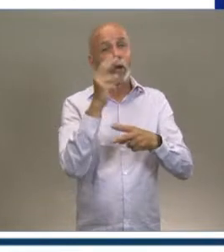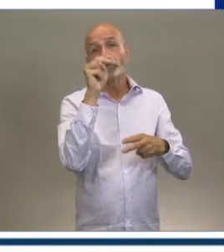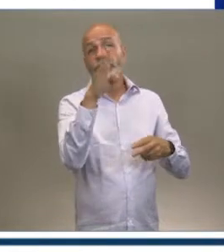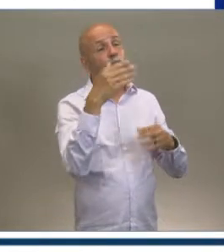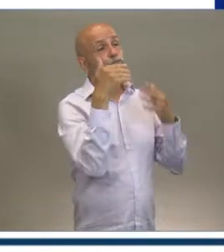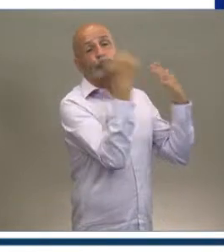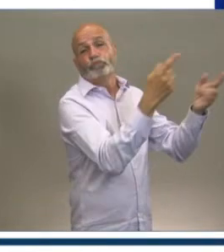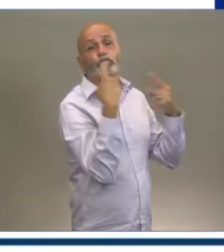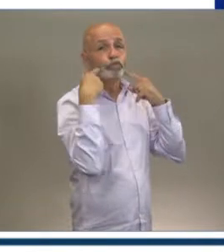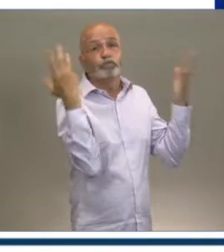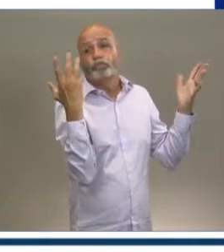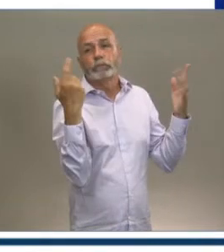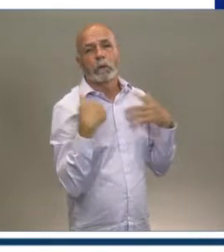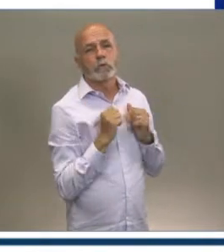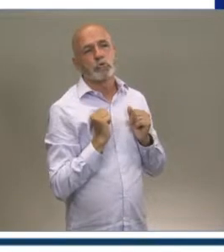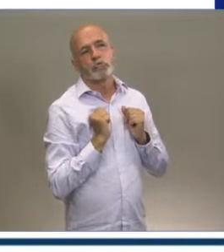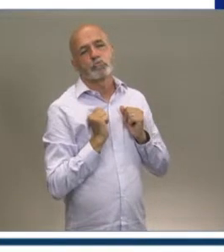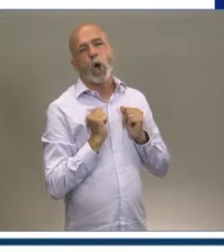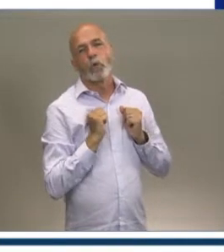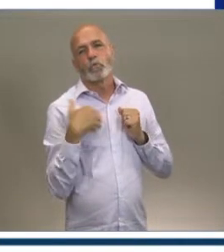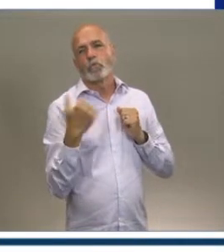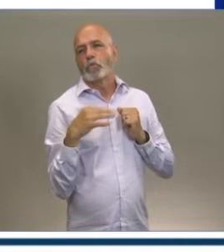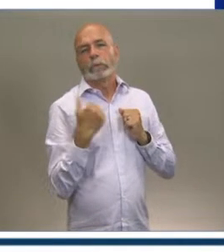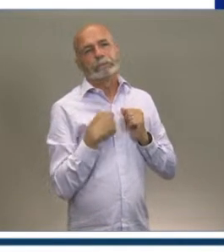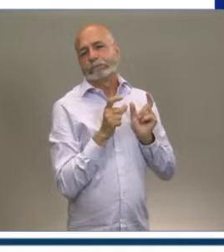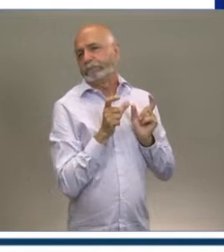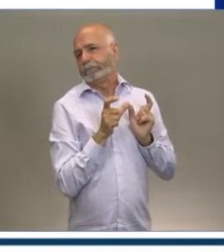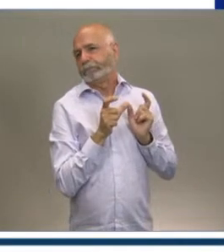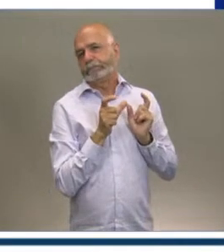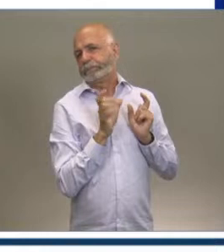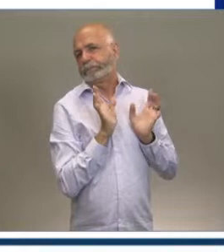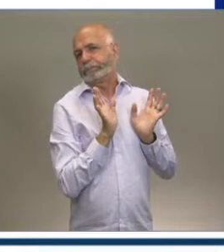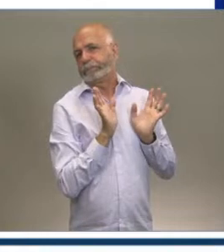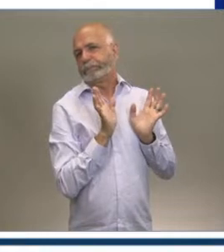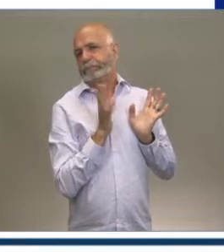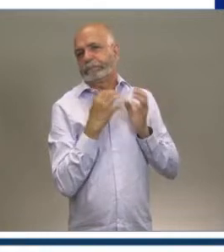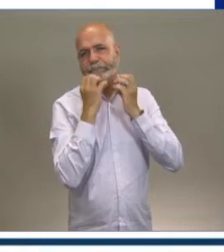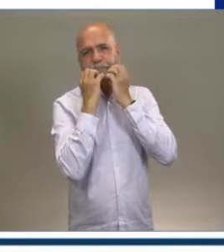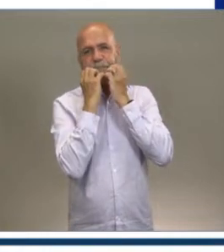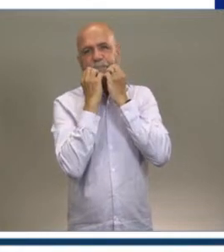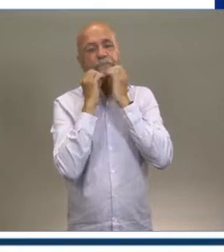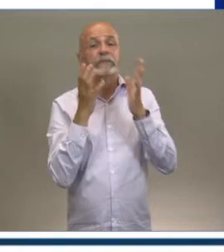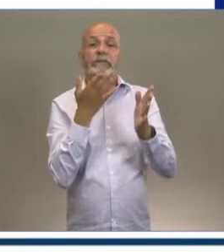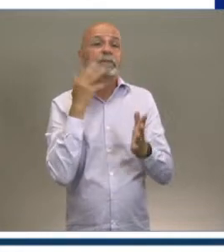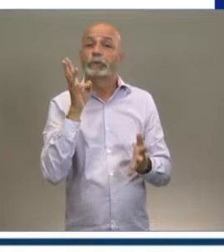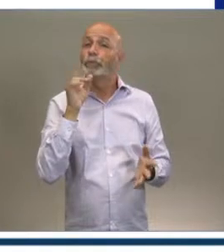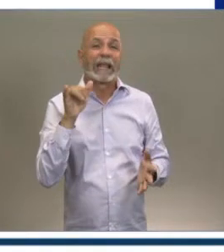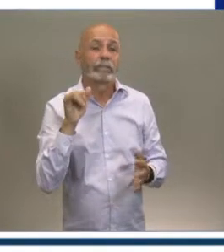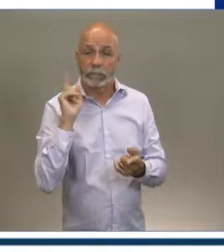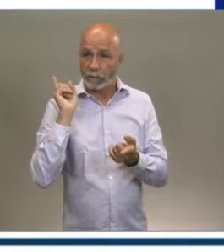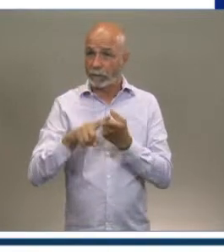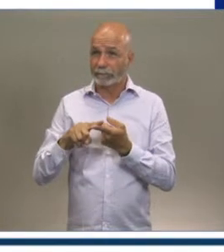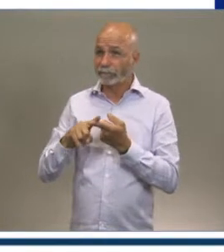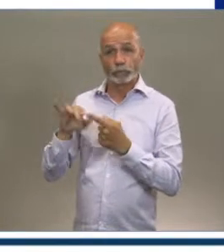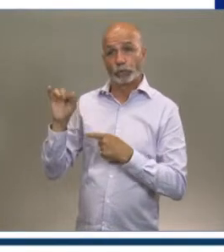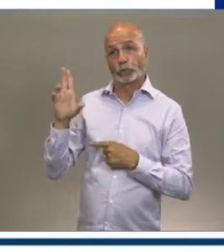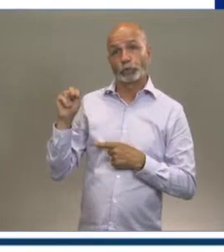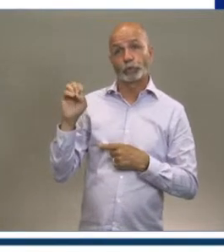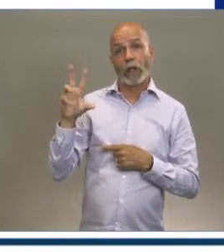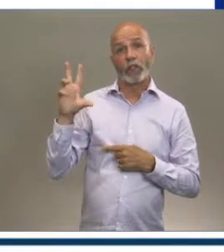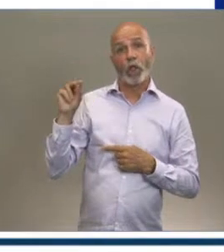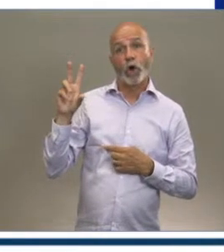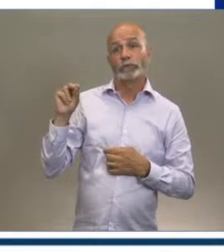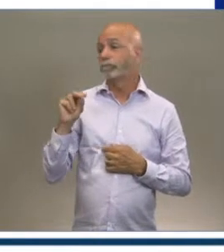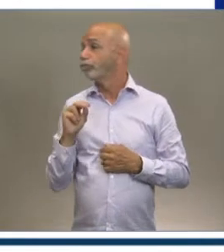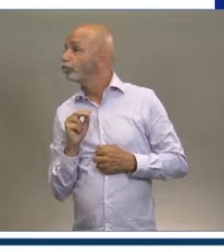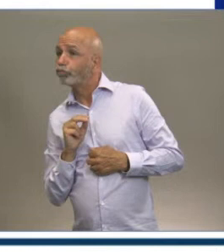more precautions to protect our citizens. This is the best and safest approach until the end of the month, when far more of our 65